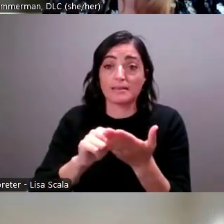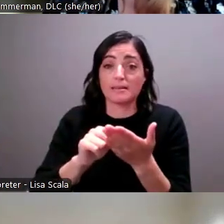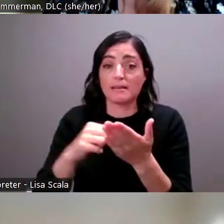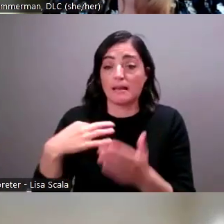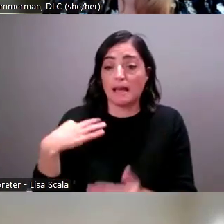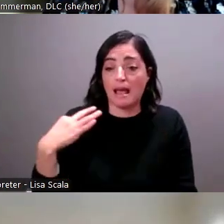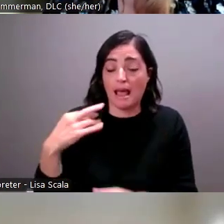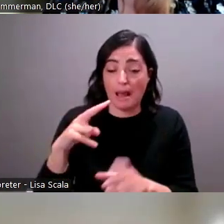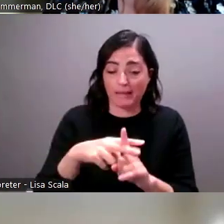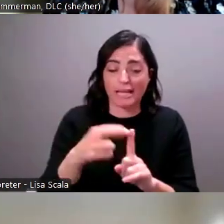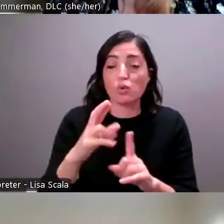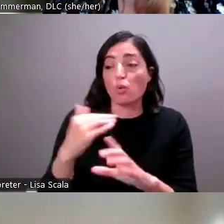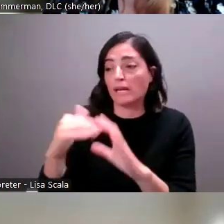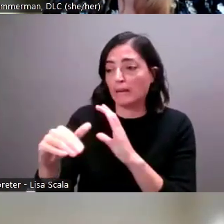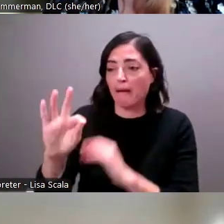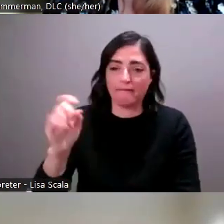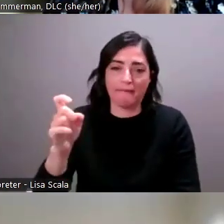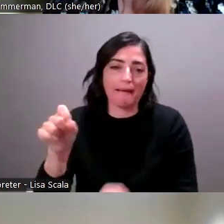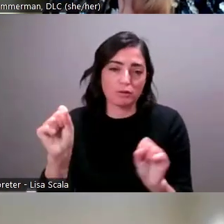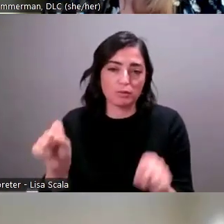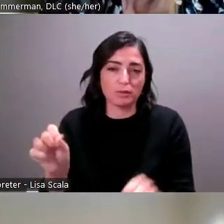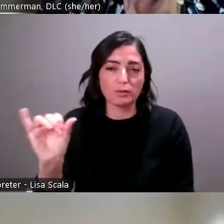email or fax an application.